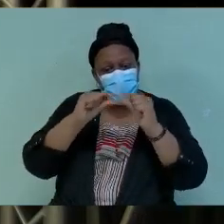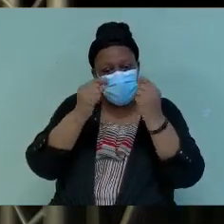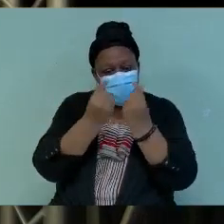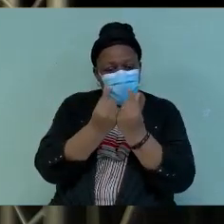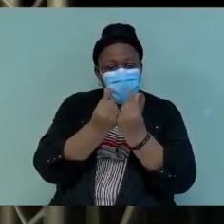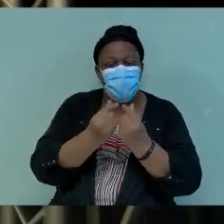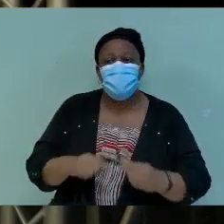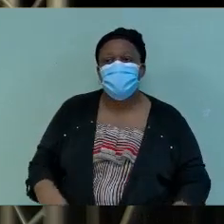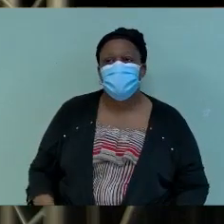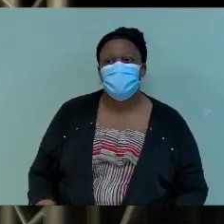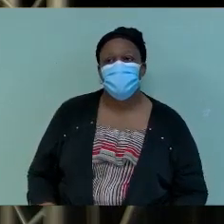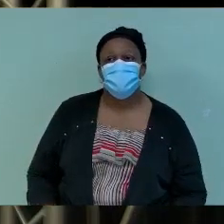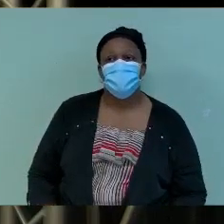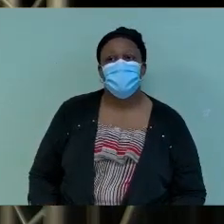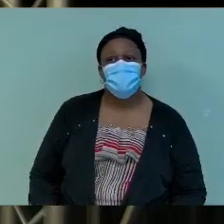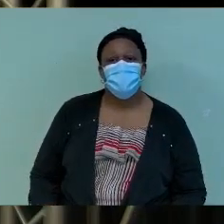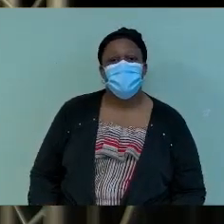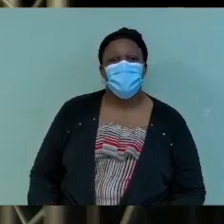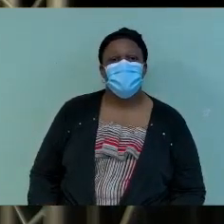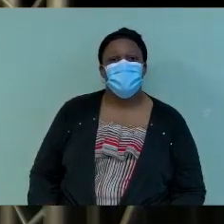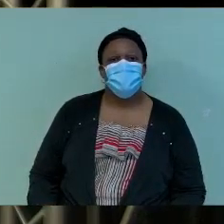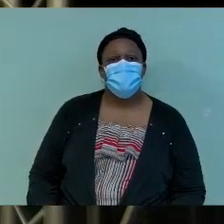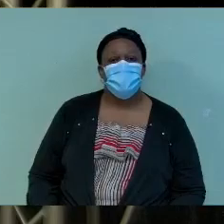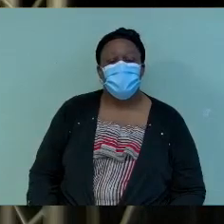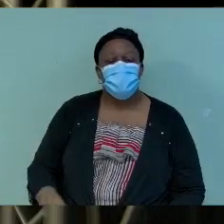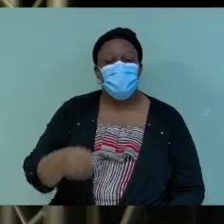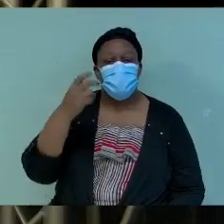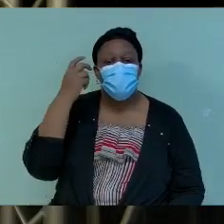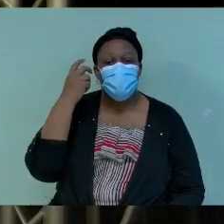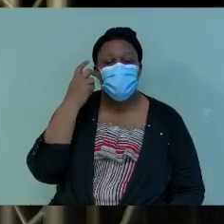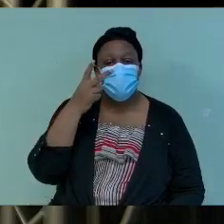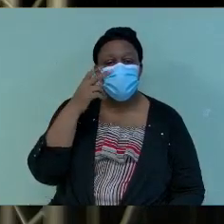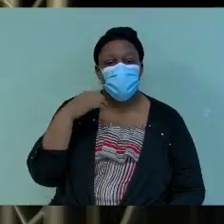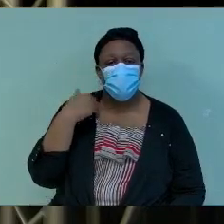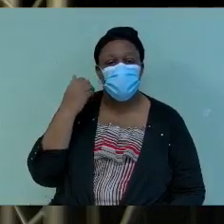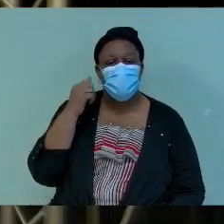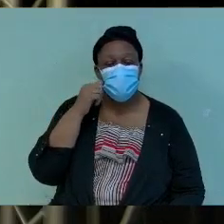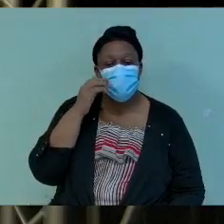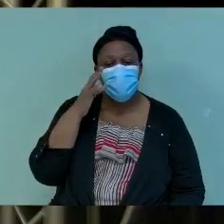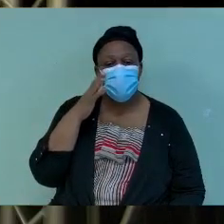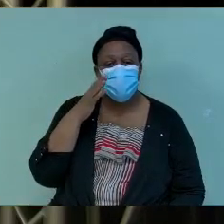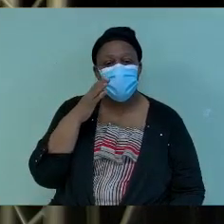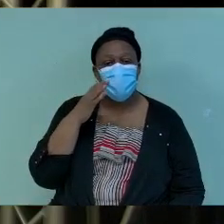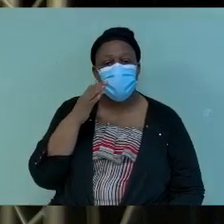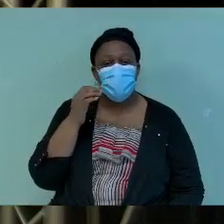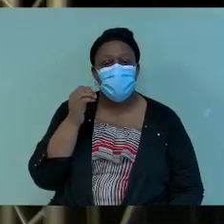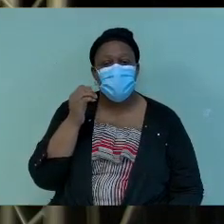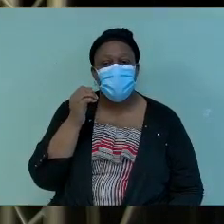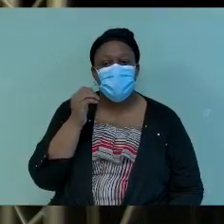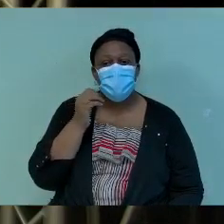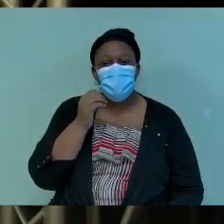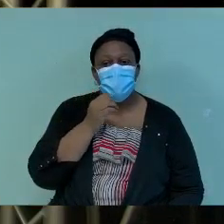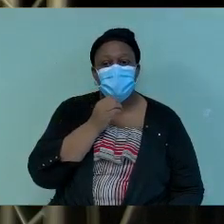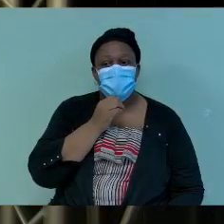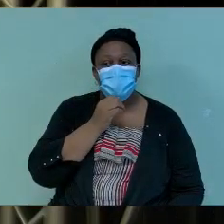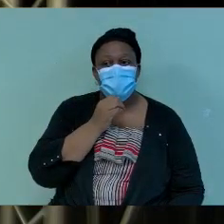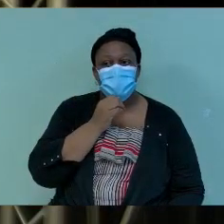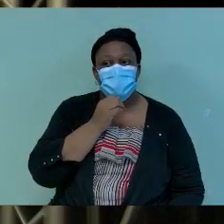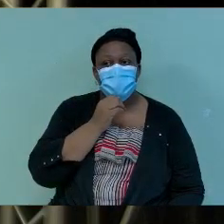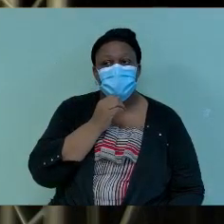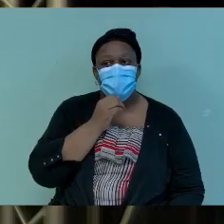Ms. Zara Jacobs, Secretary and also the Vice President of the St. Kitts Mental Health